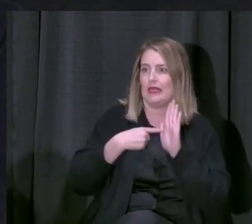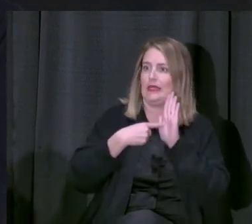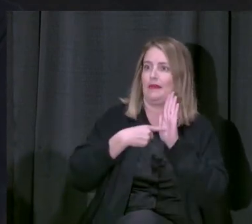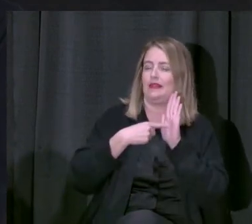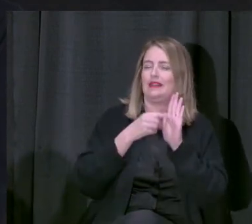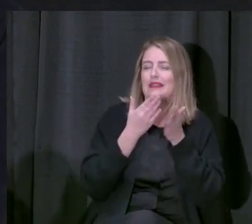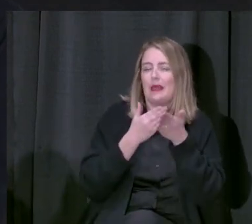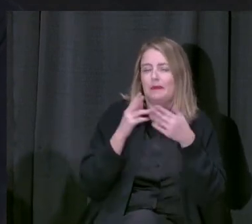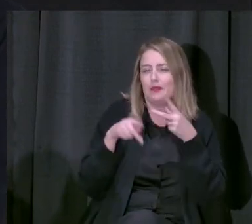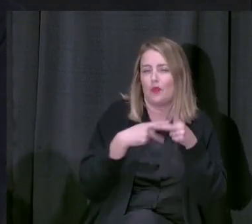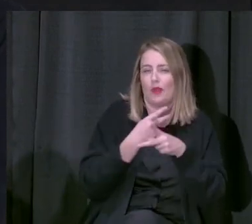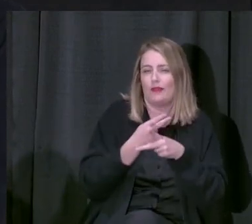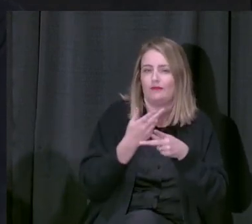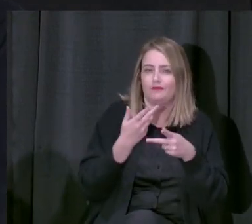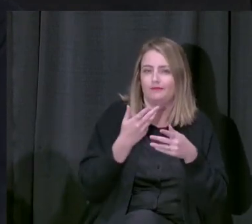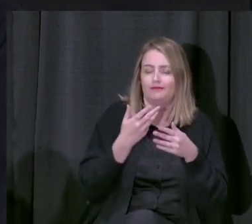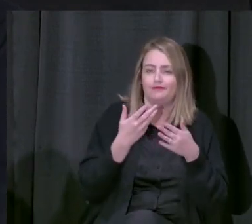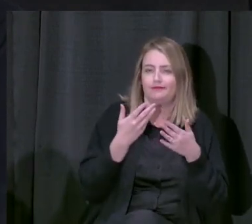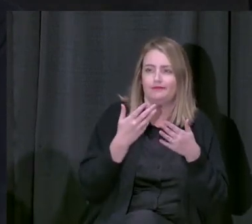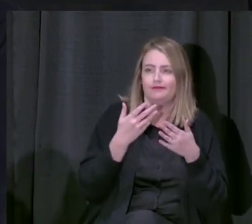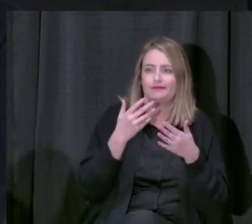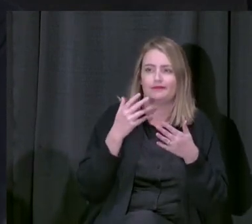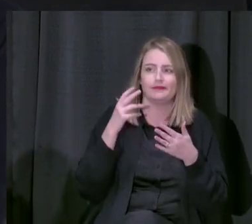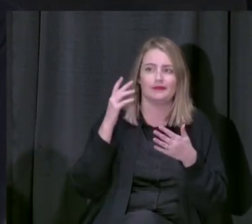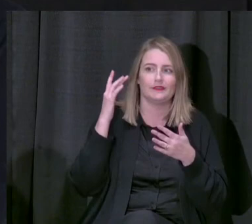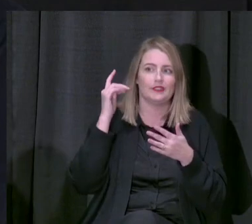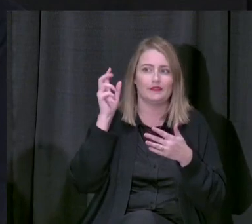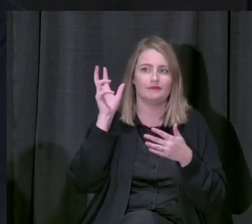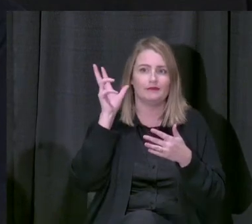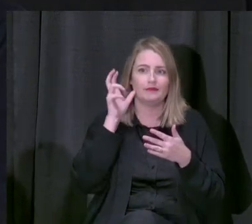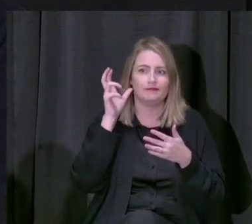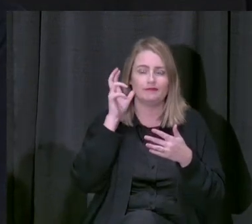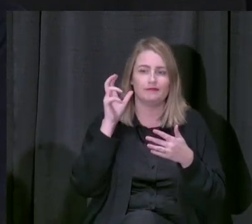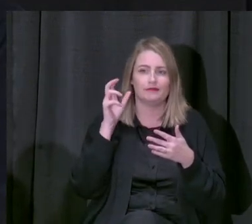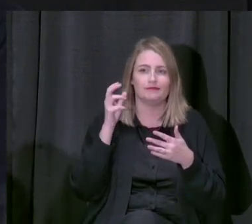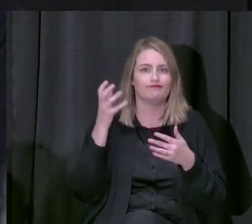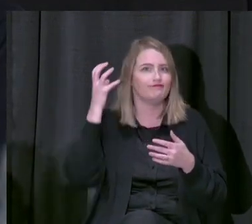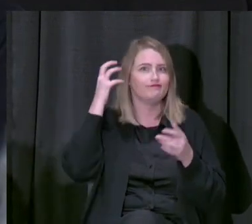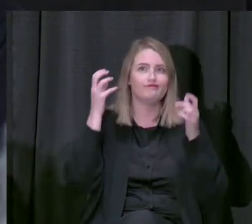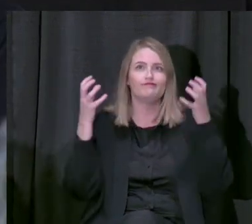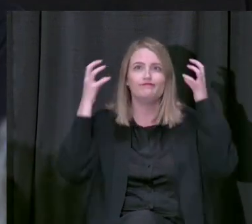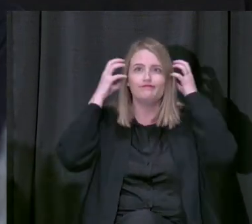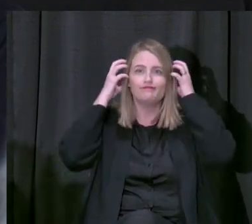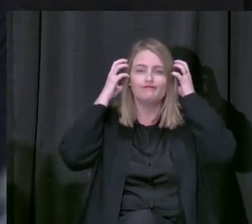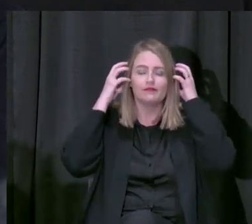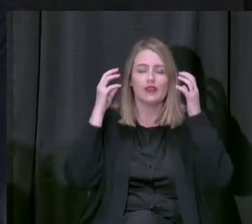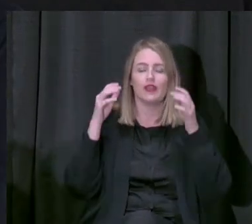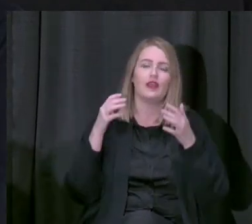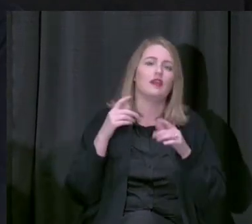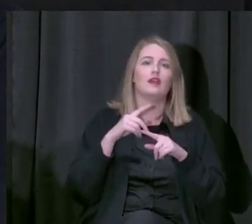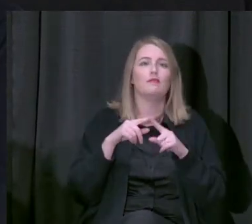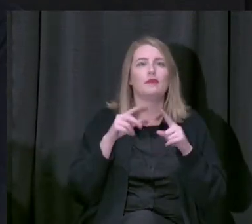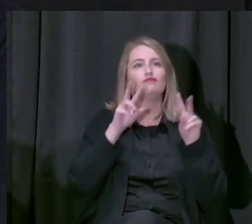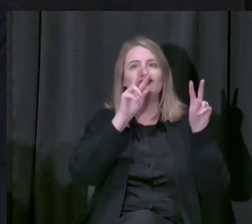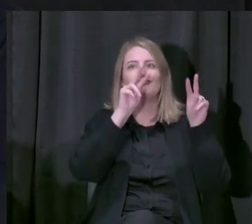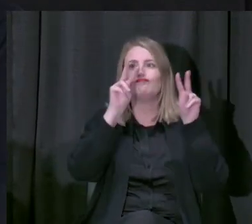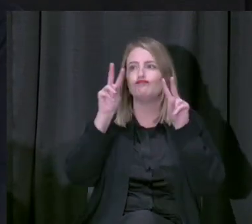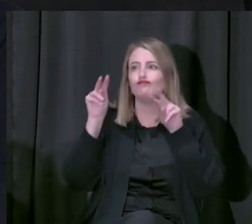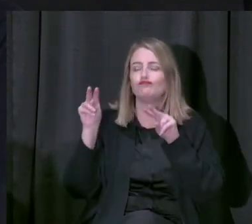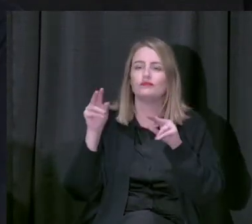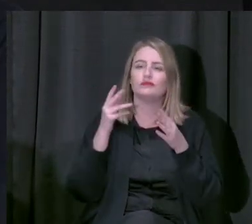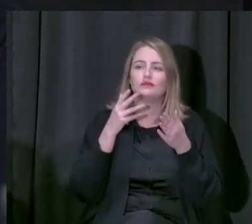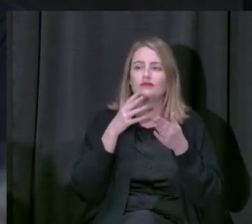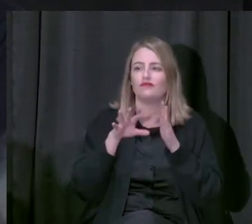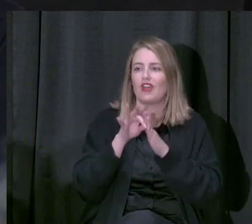with some sort of oddball audio device. And you really want access to everything. You want to go at your own pace, find your